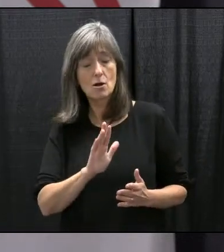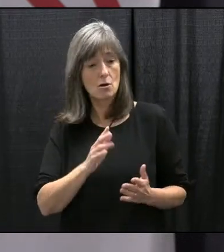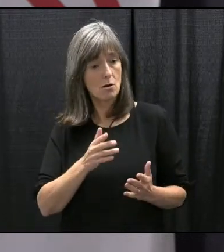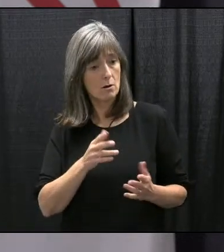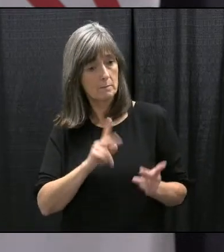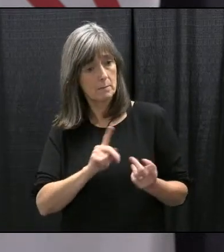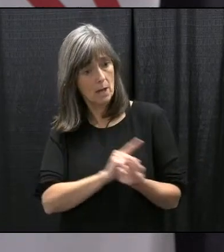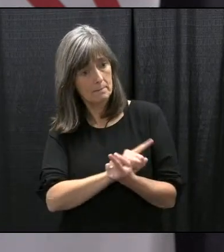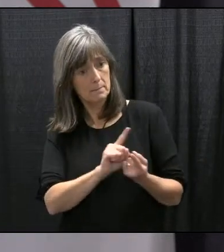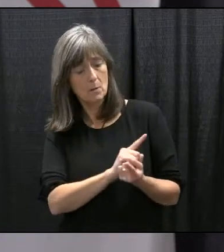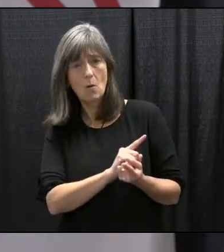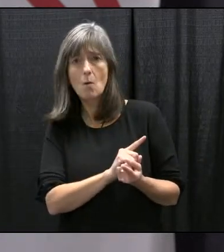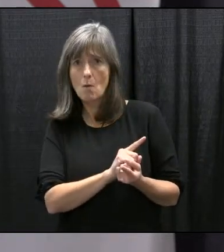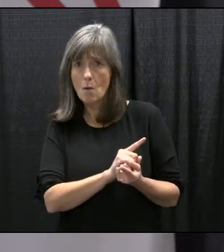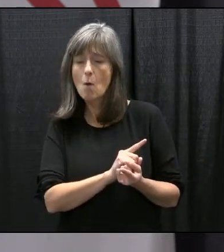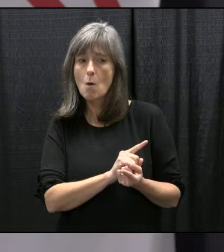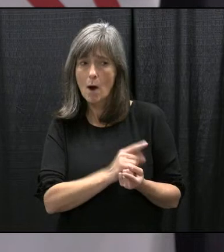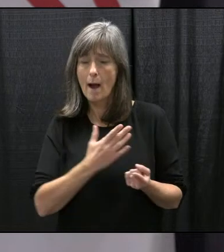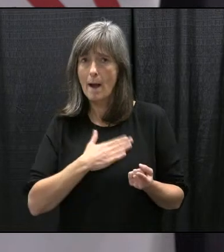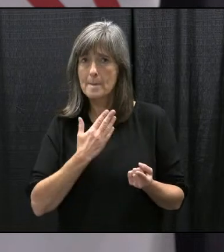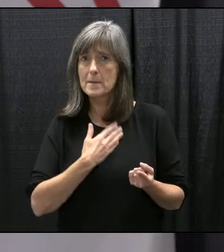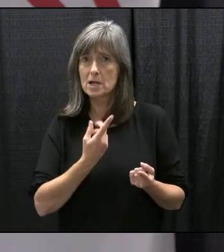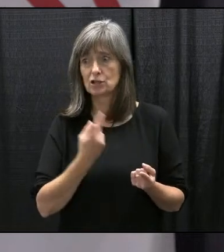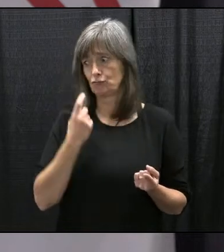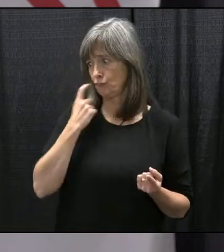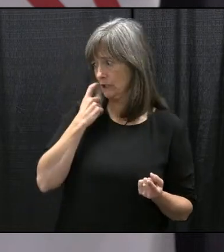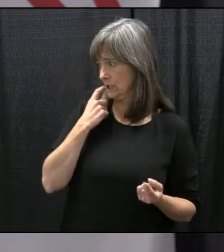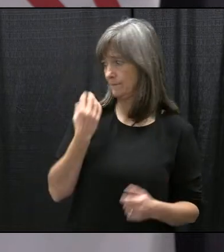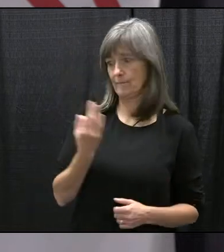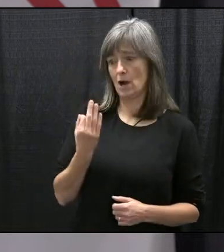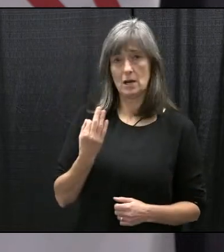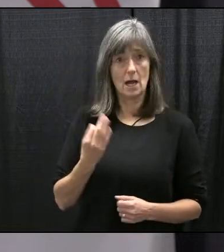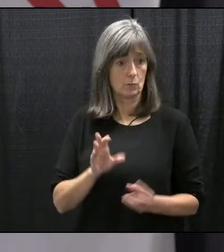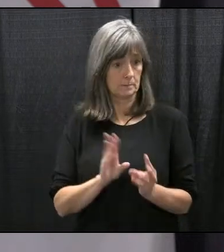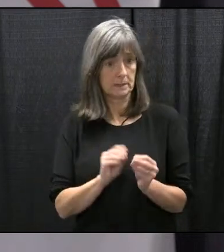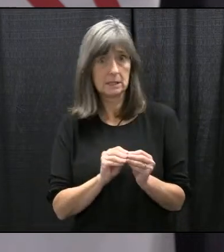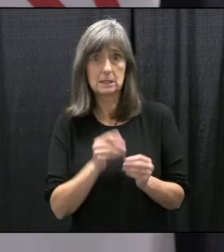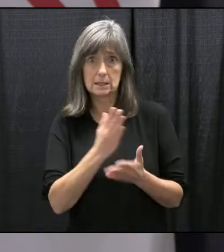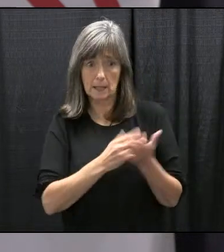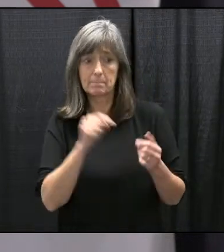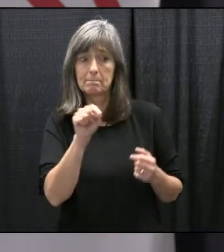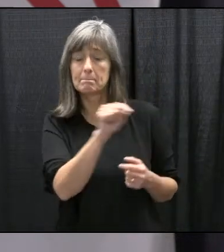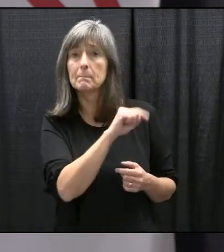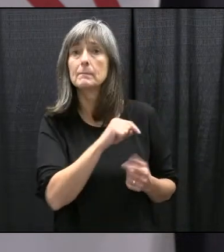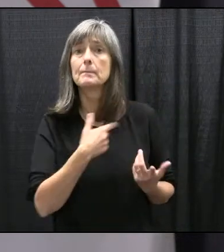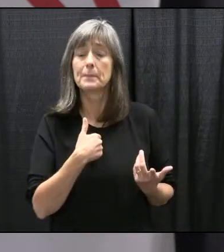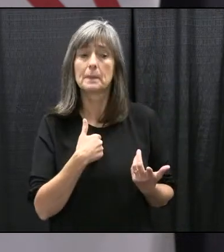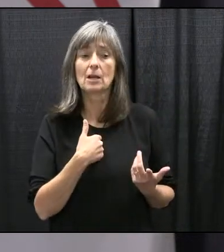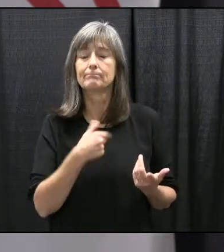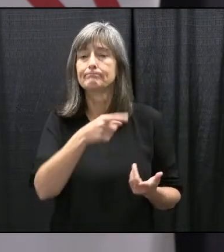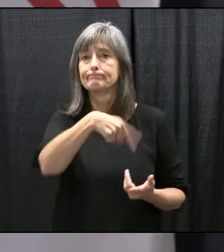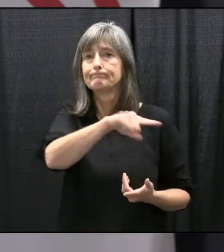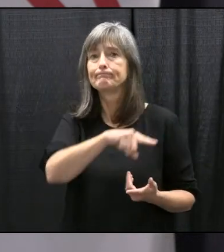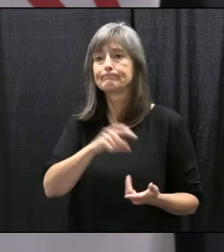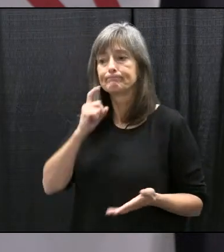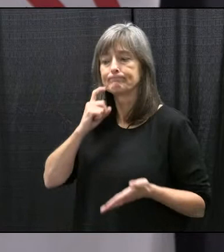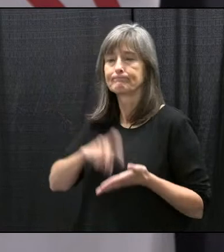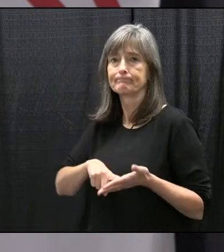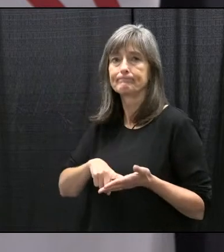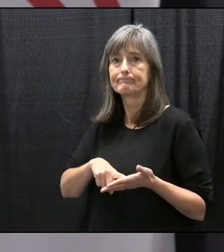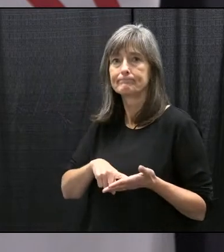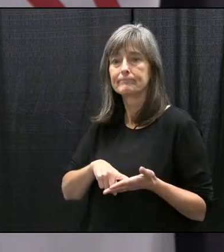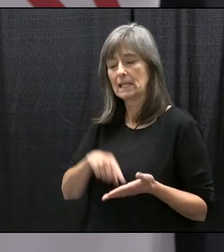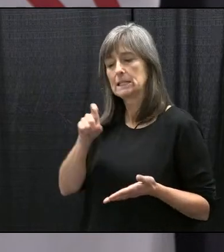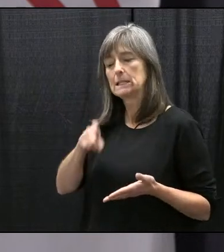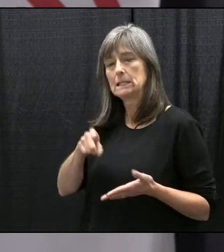representatives were in our discussions with them as late as Friday passed. So they recognize that there's